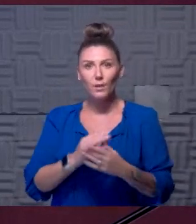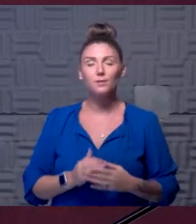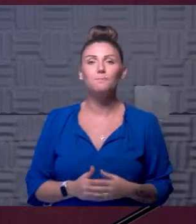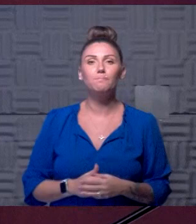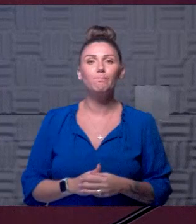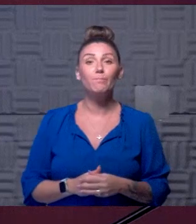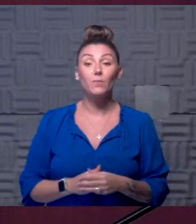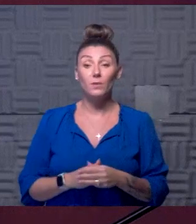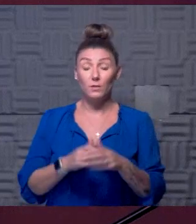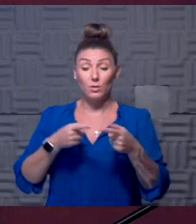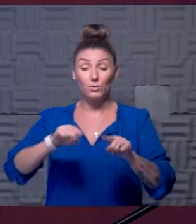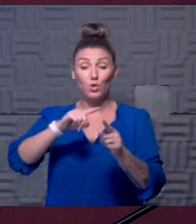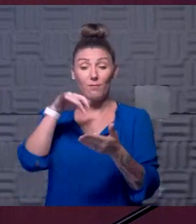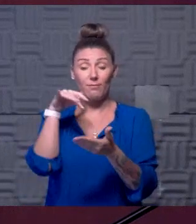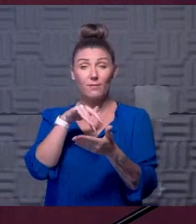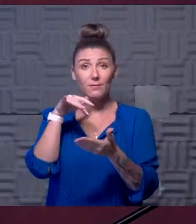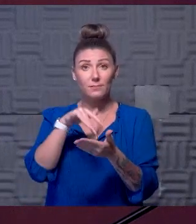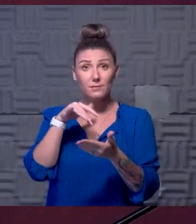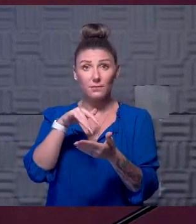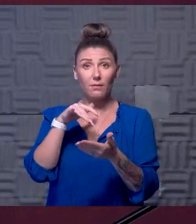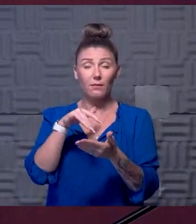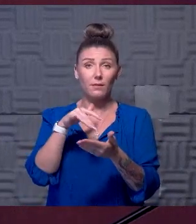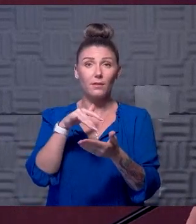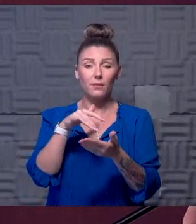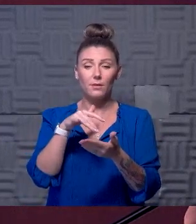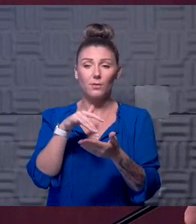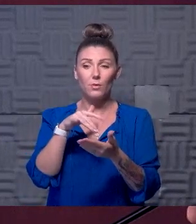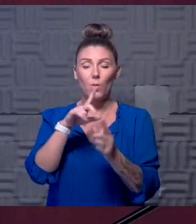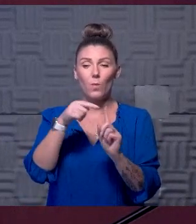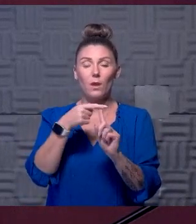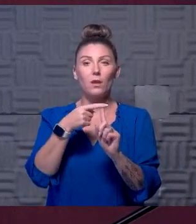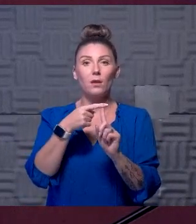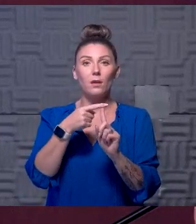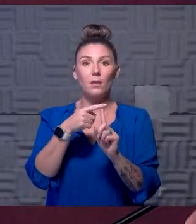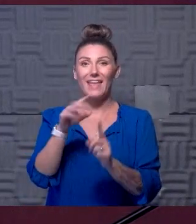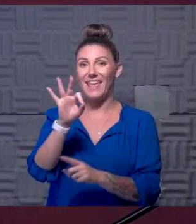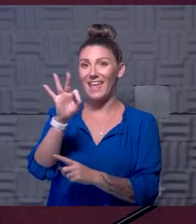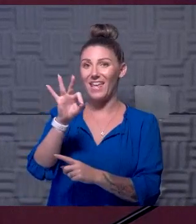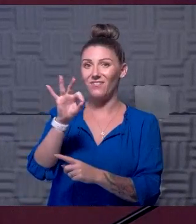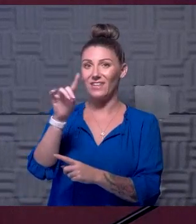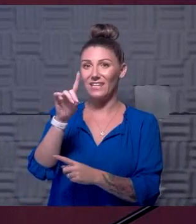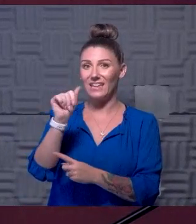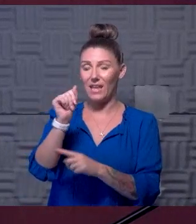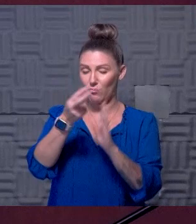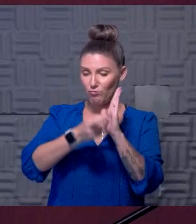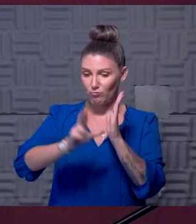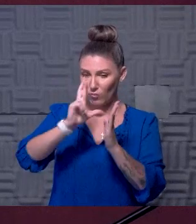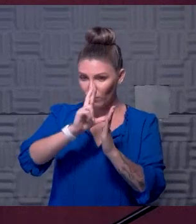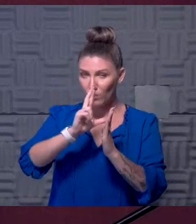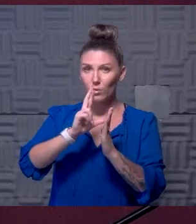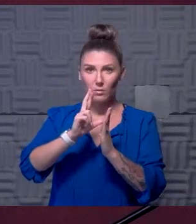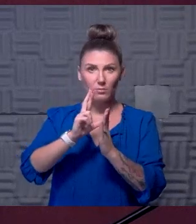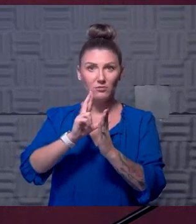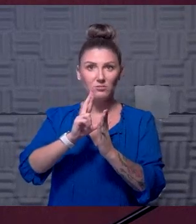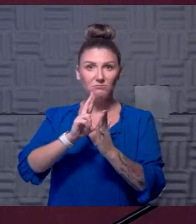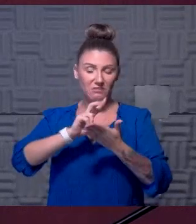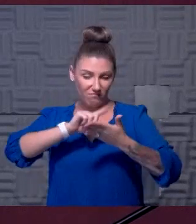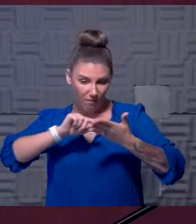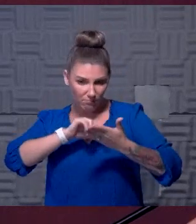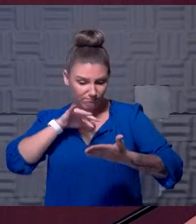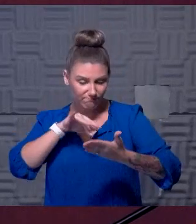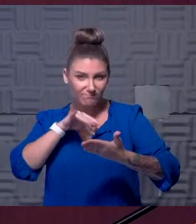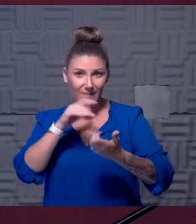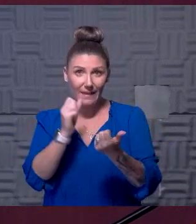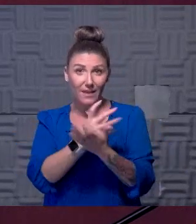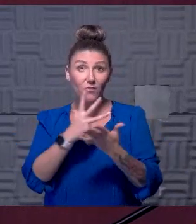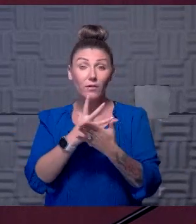And so in this study, we plan to once the FDA reviews the information from this vaccine,